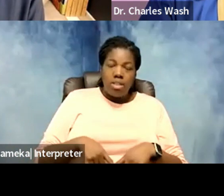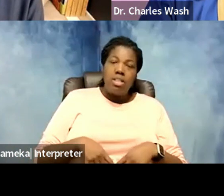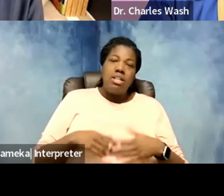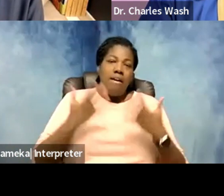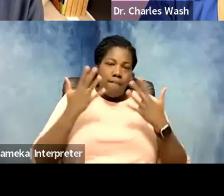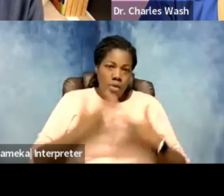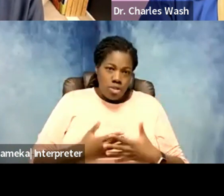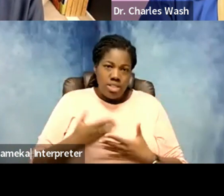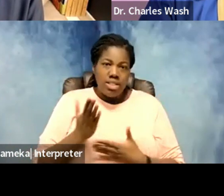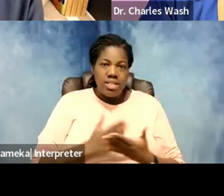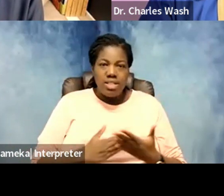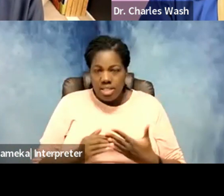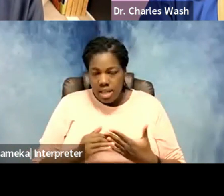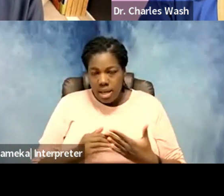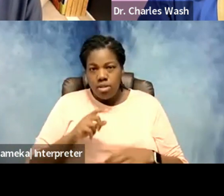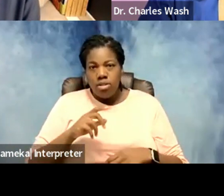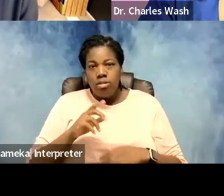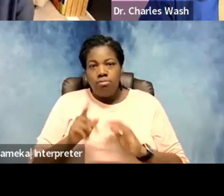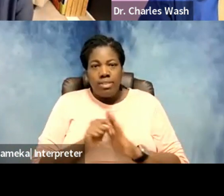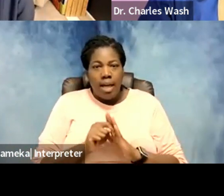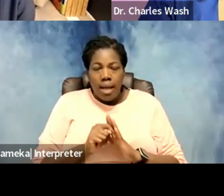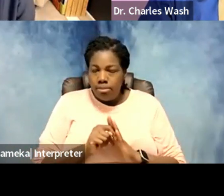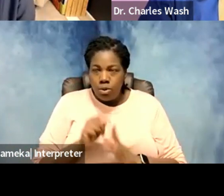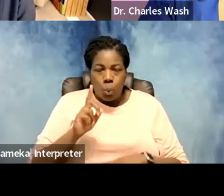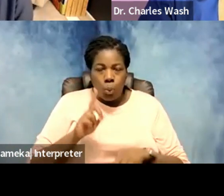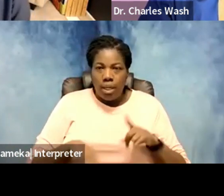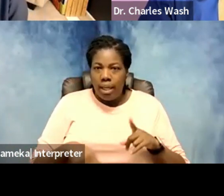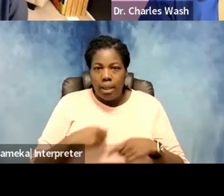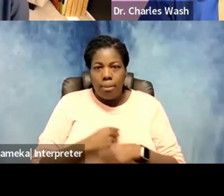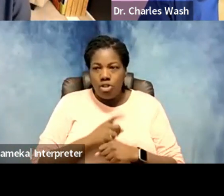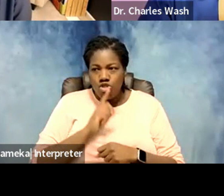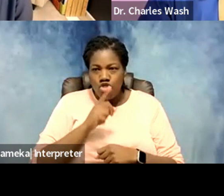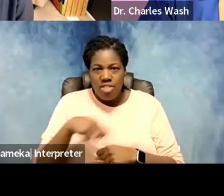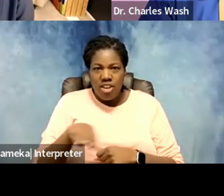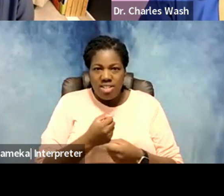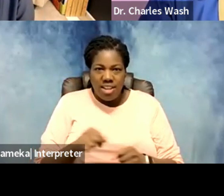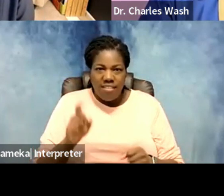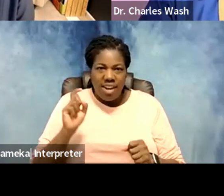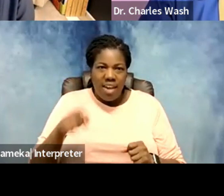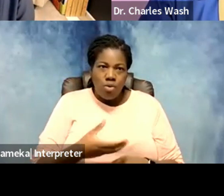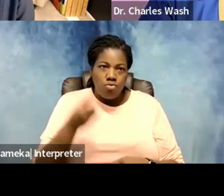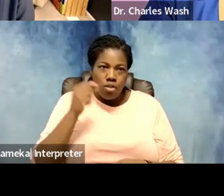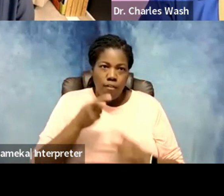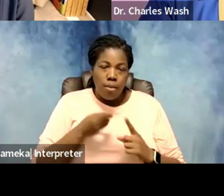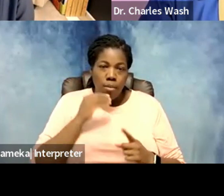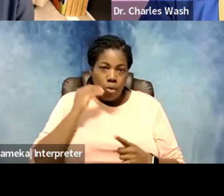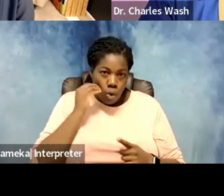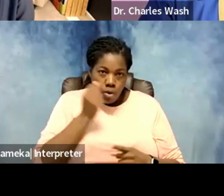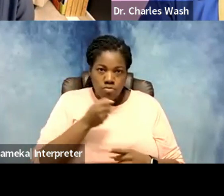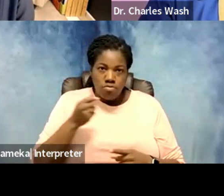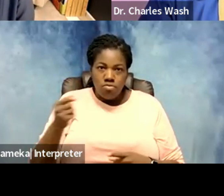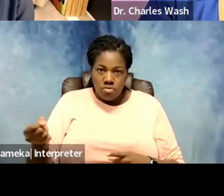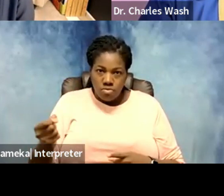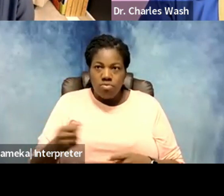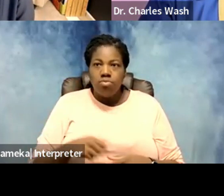there are certain times where we cannot ensure their safety and they do have to be removed from their home and placed into congregate